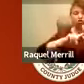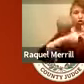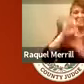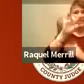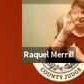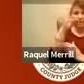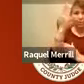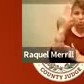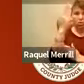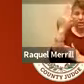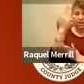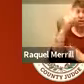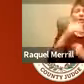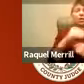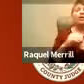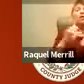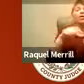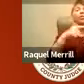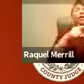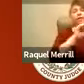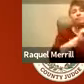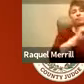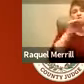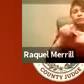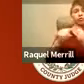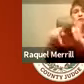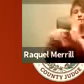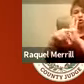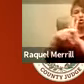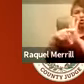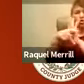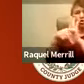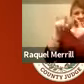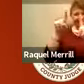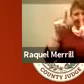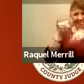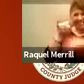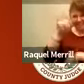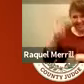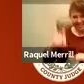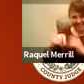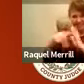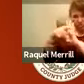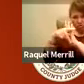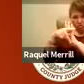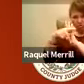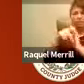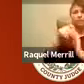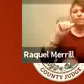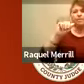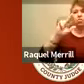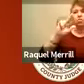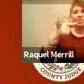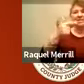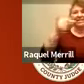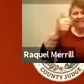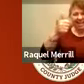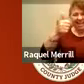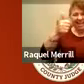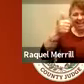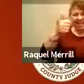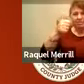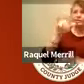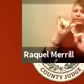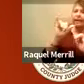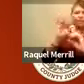a.m. Then it moves to Far, Texas for August the 10th. Same